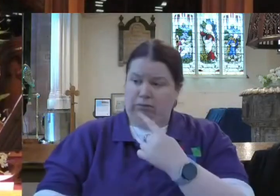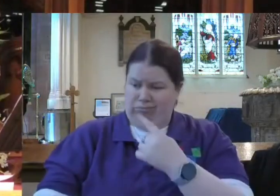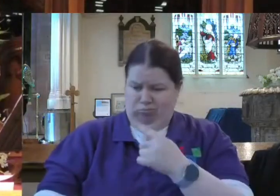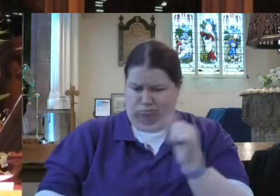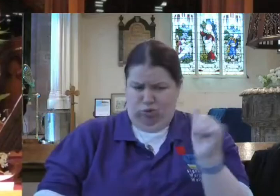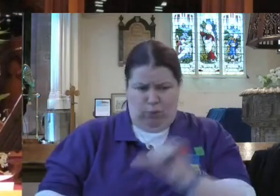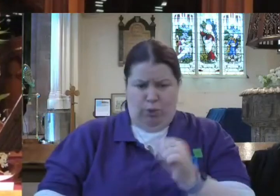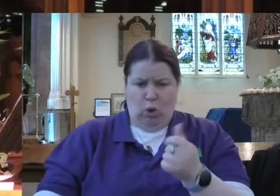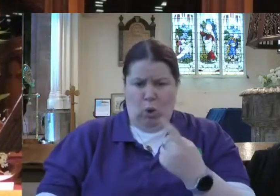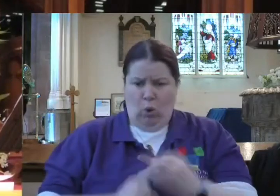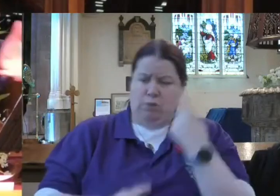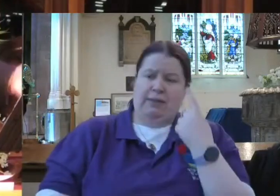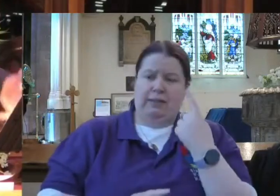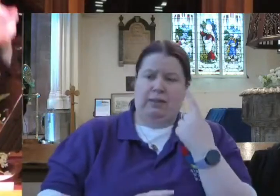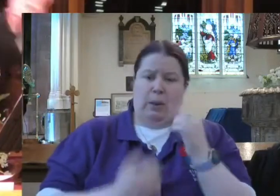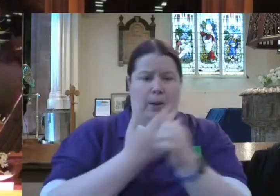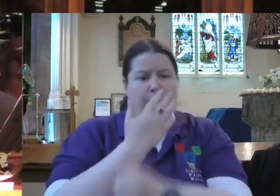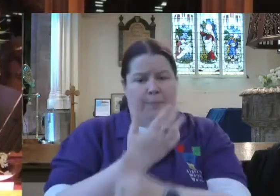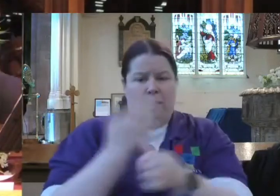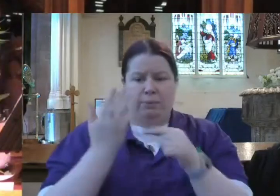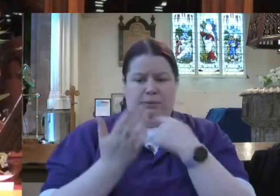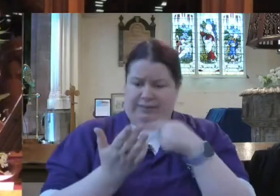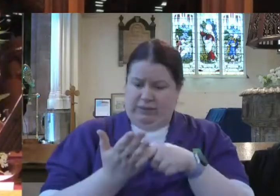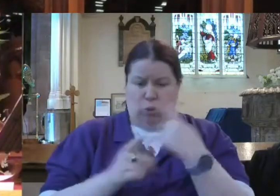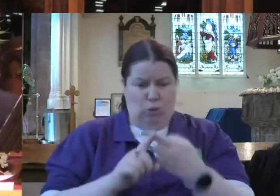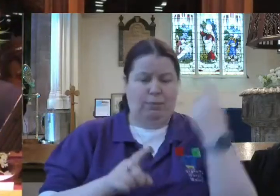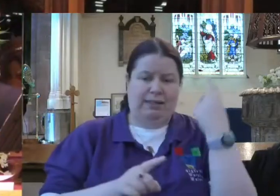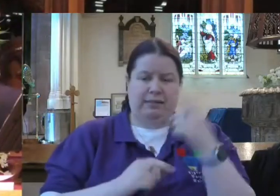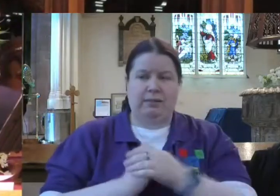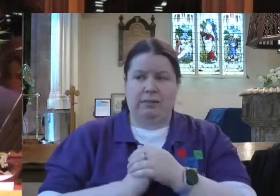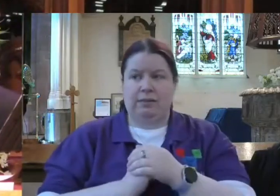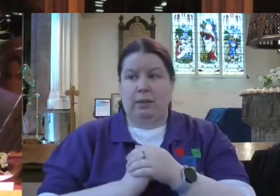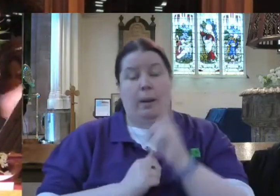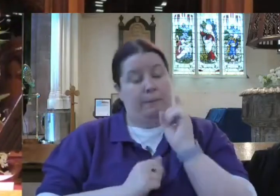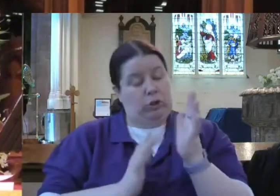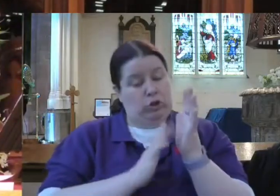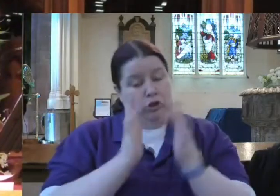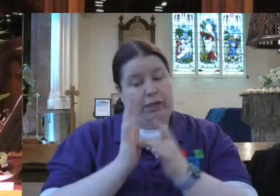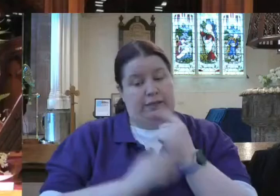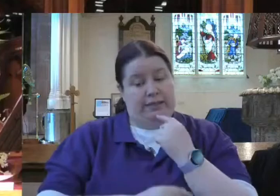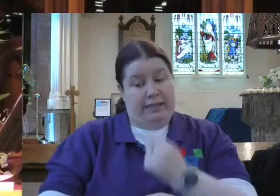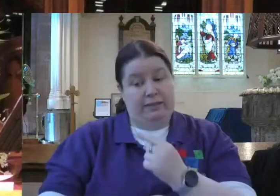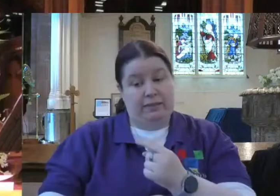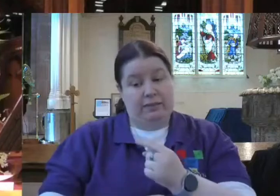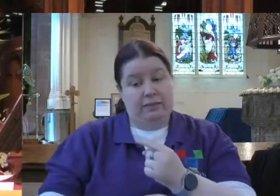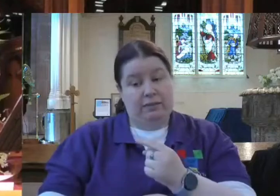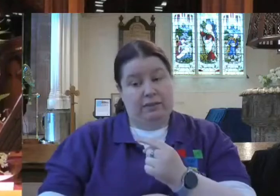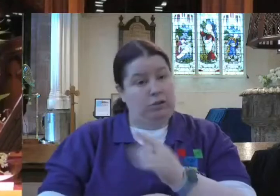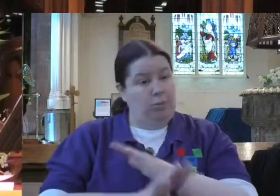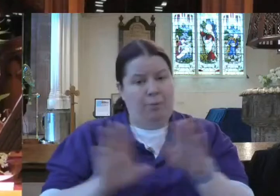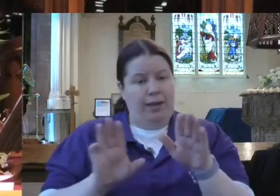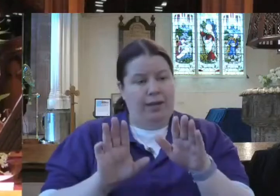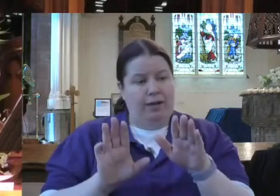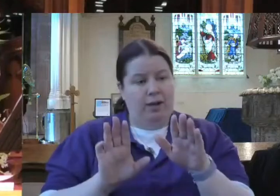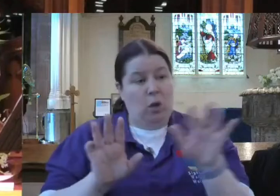automatically. The Bible assumes it is something that will automatically be done. But Jesus also tells us it's not about being seen